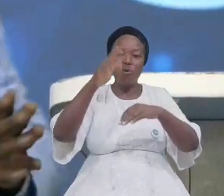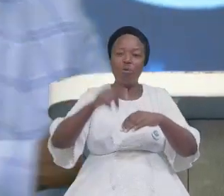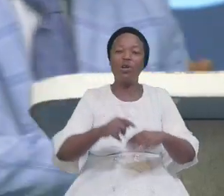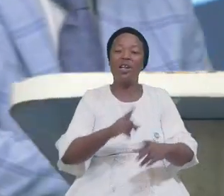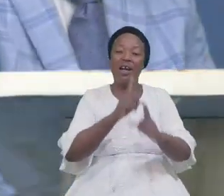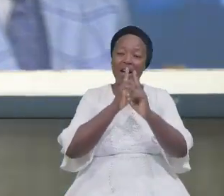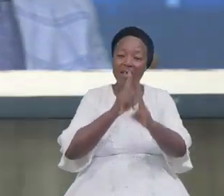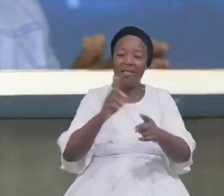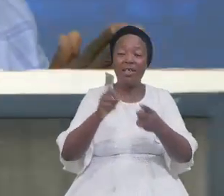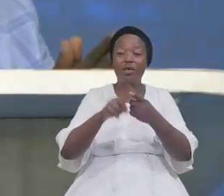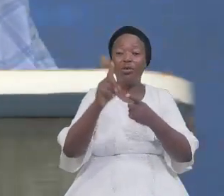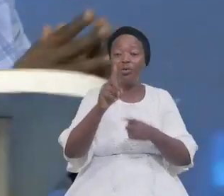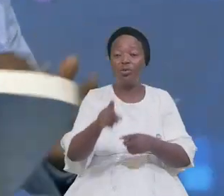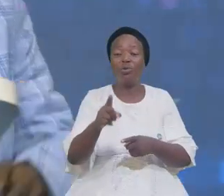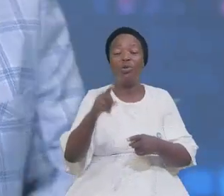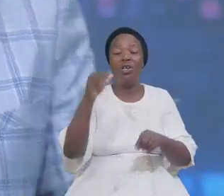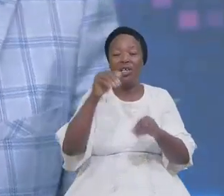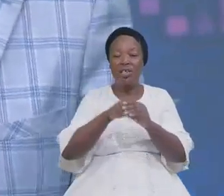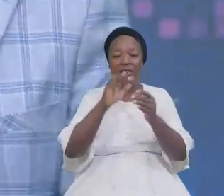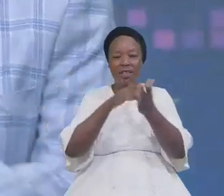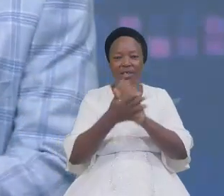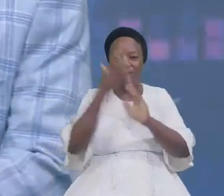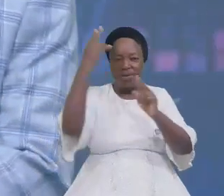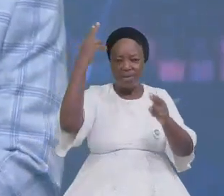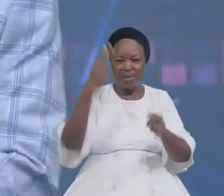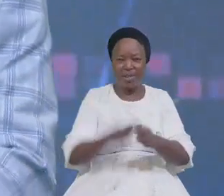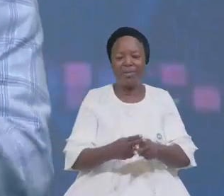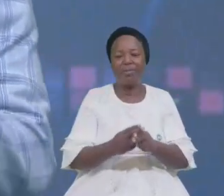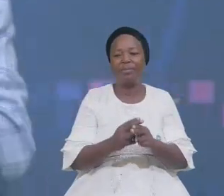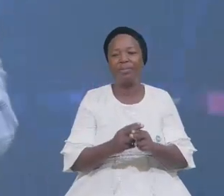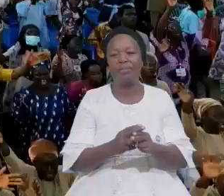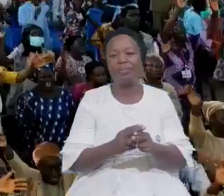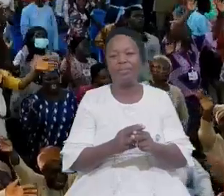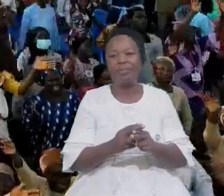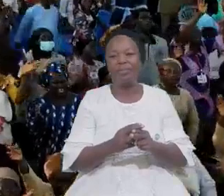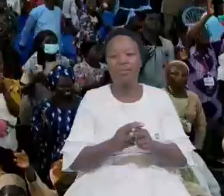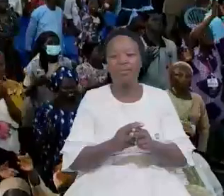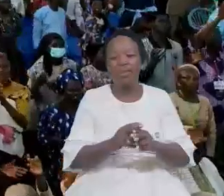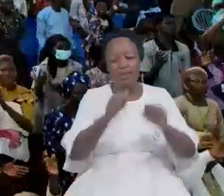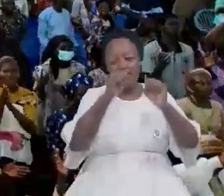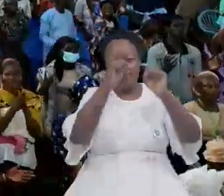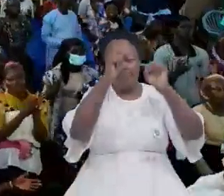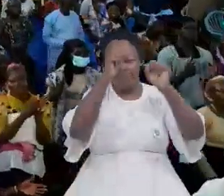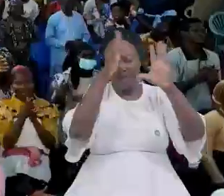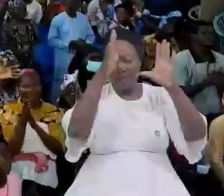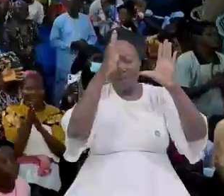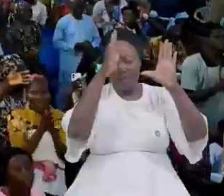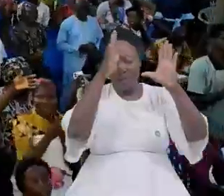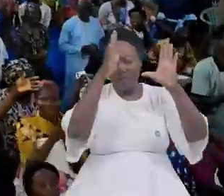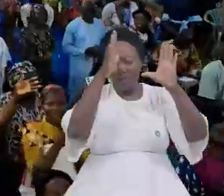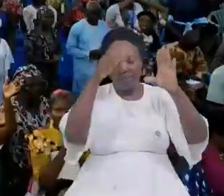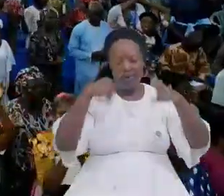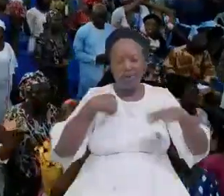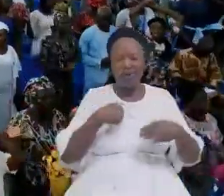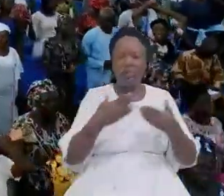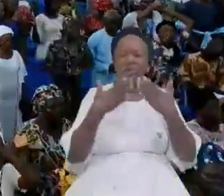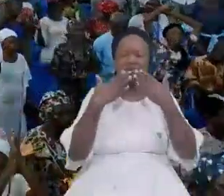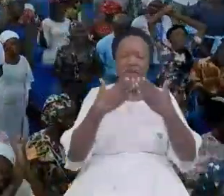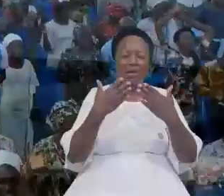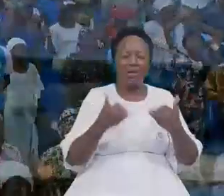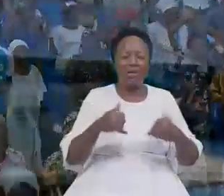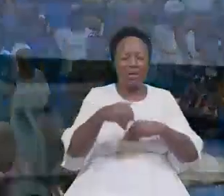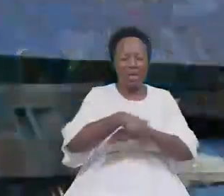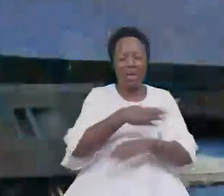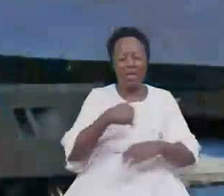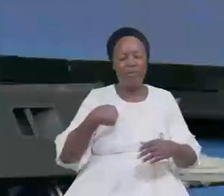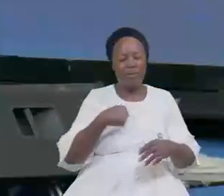to you in Jesus' name. Father, well, thank you tonight and bless your